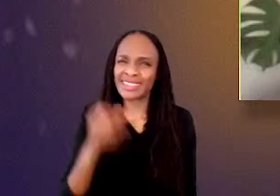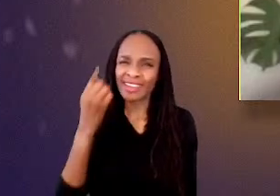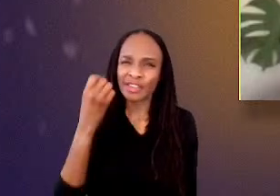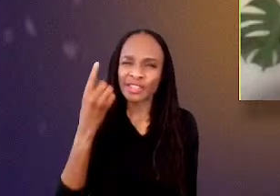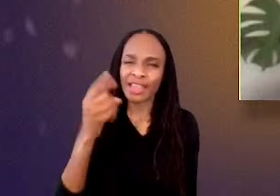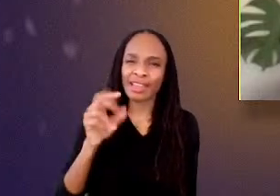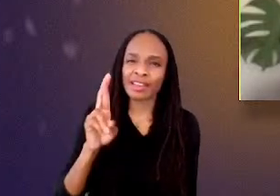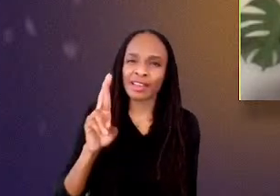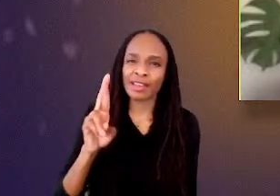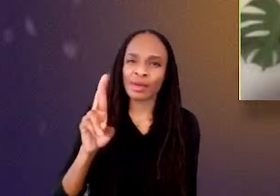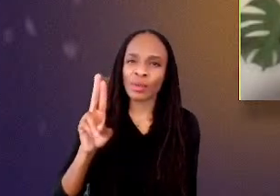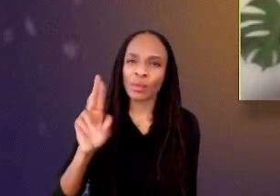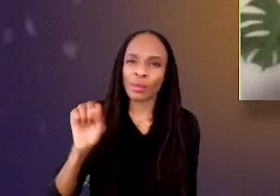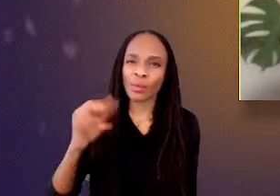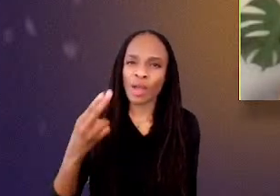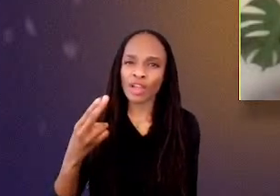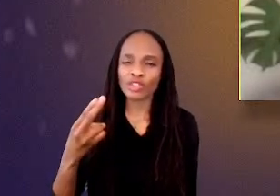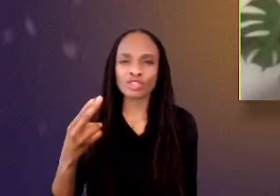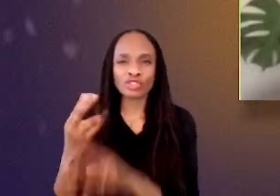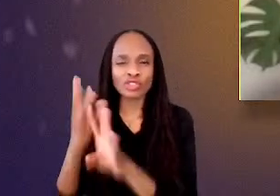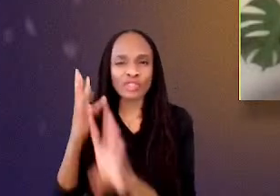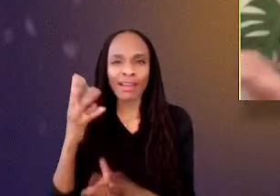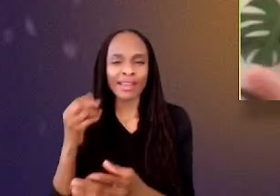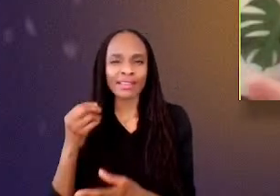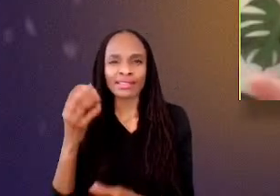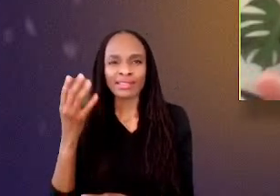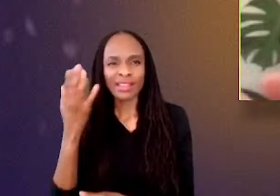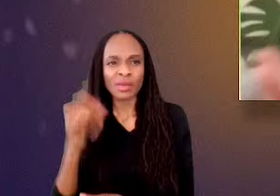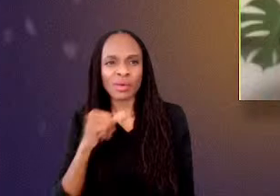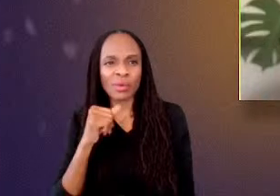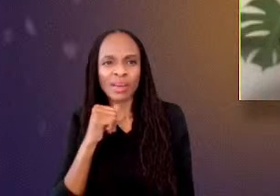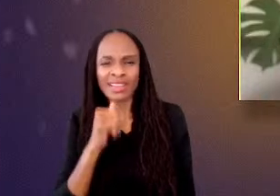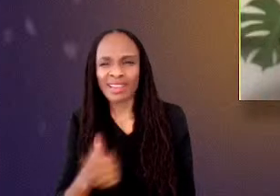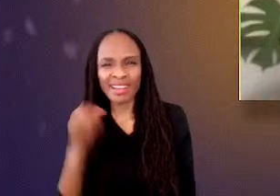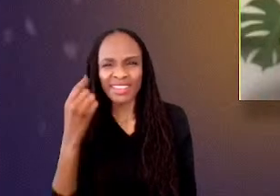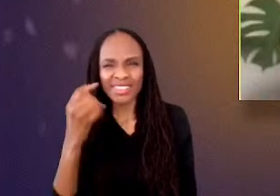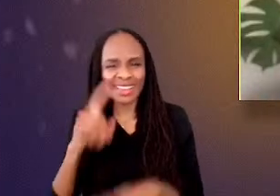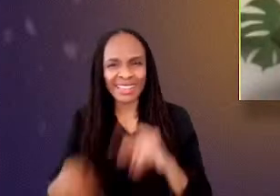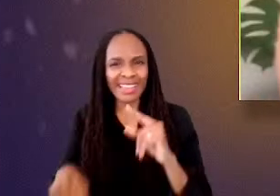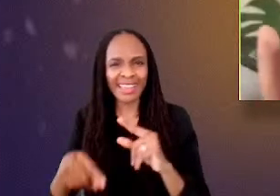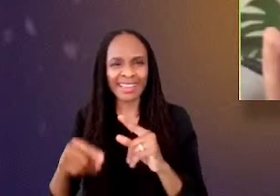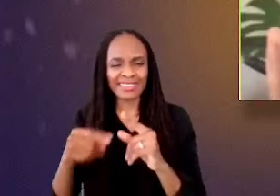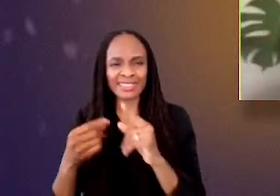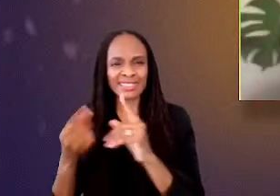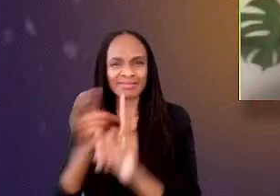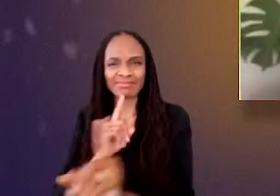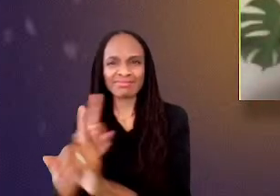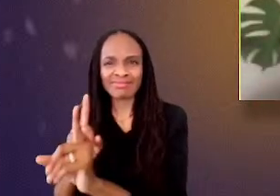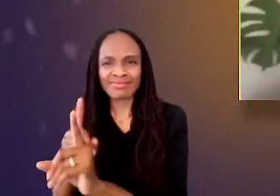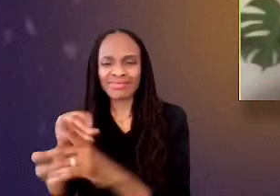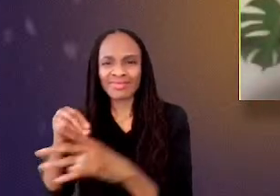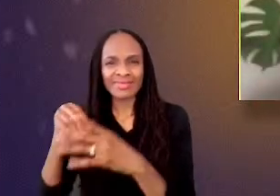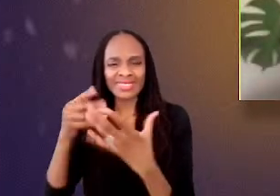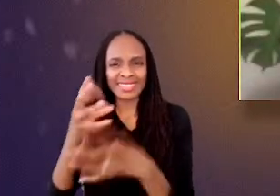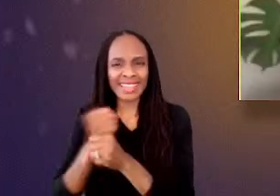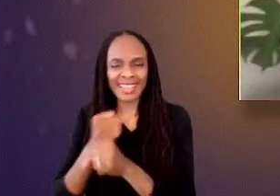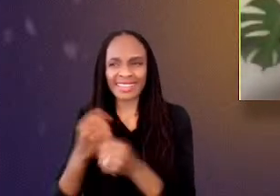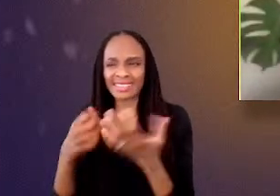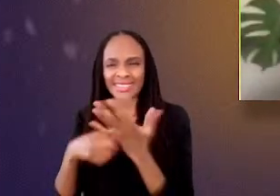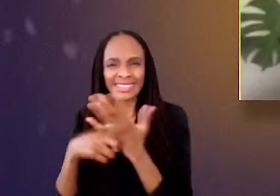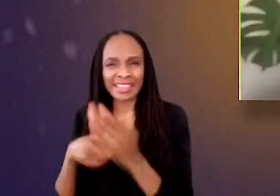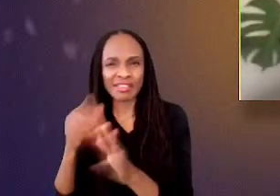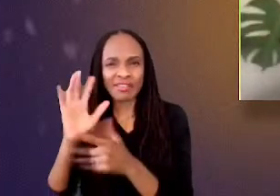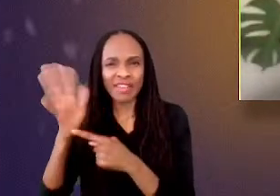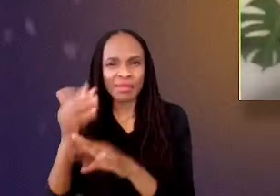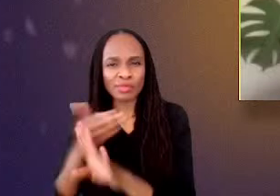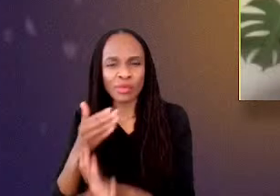They did not understand why they wouldn't be able to get into the film with their ticket 5 minutes before screening time because they don't live in a world where there's rush lines. So like literal just like